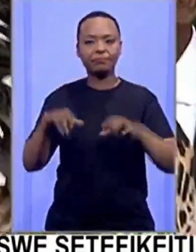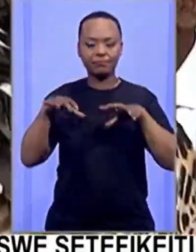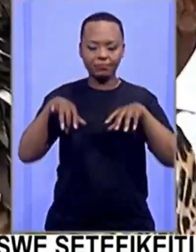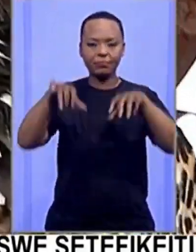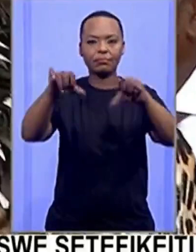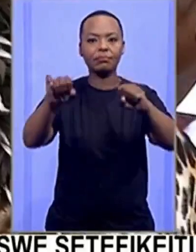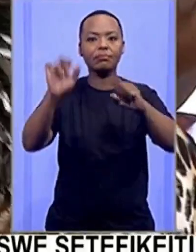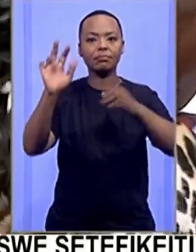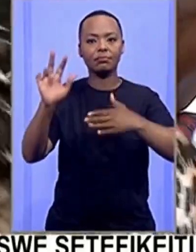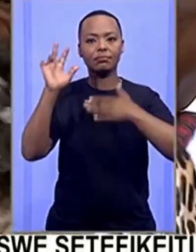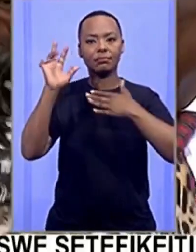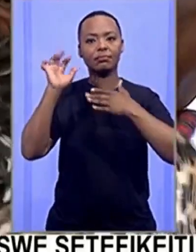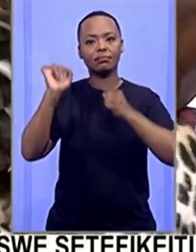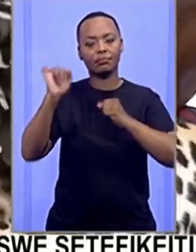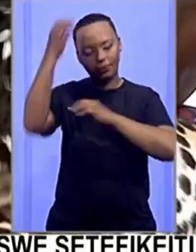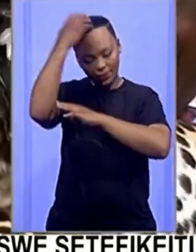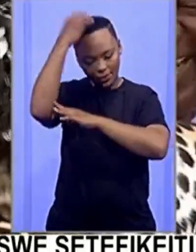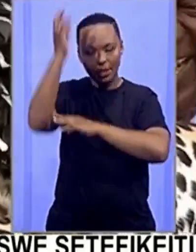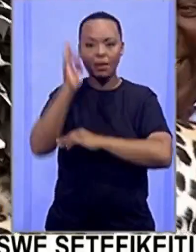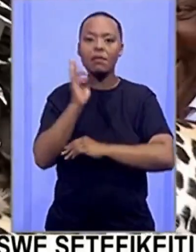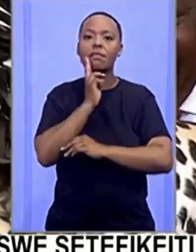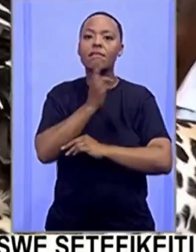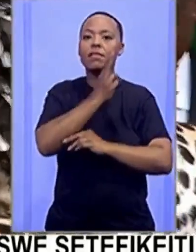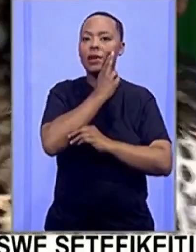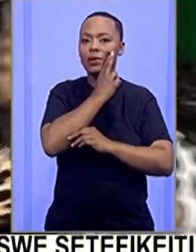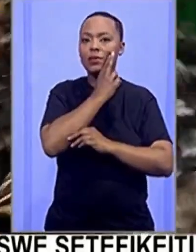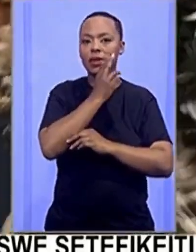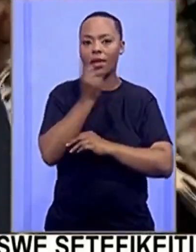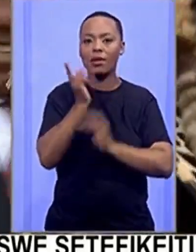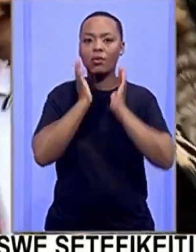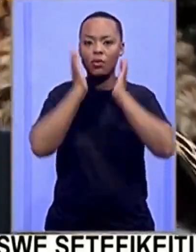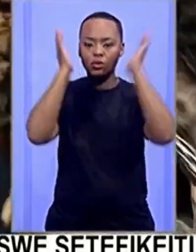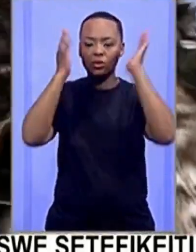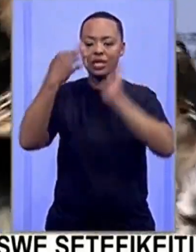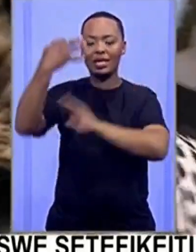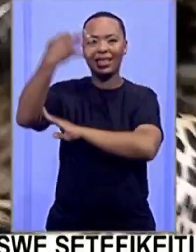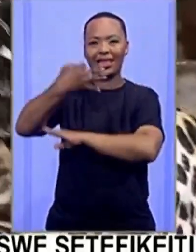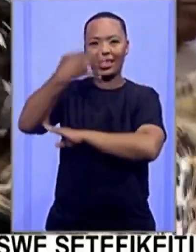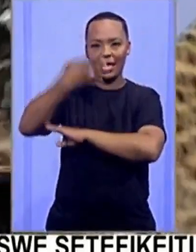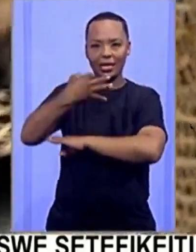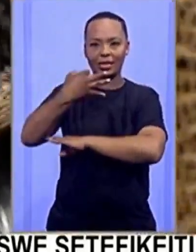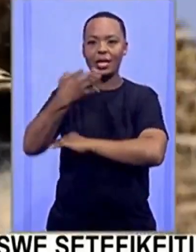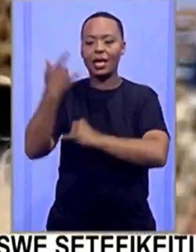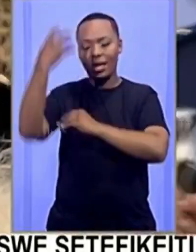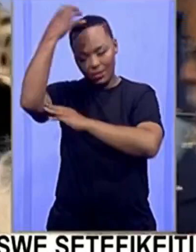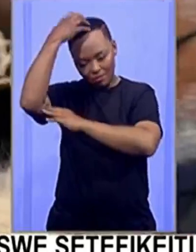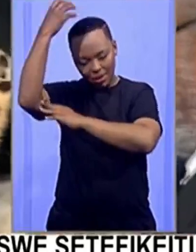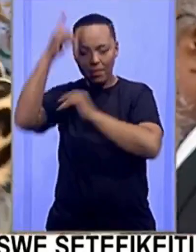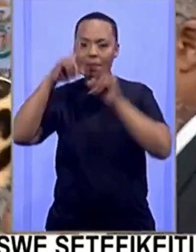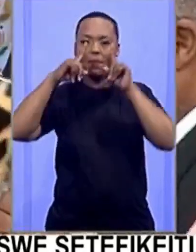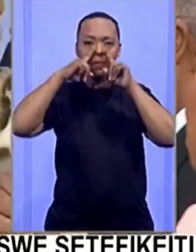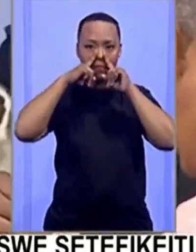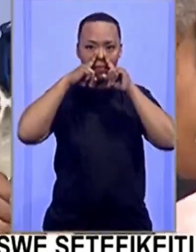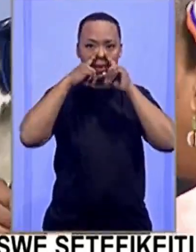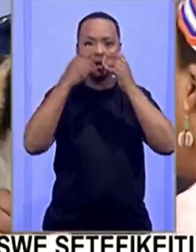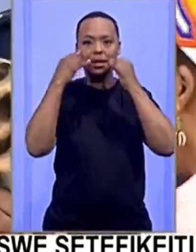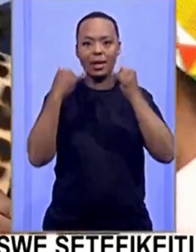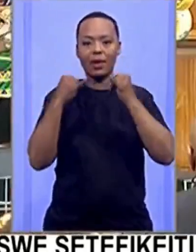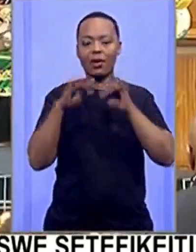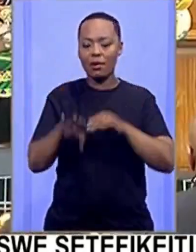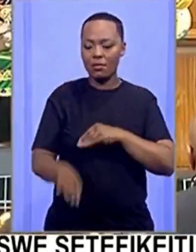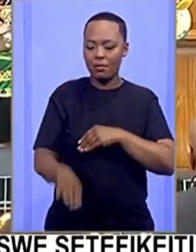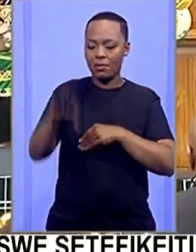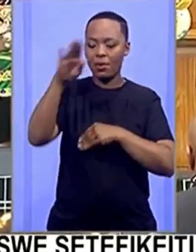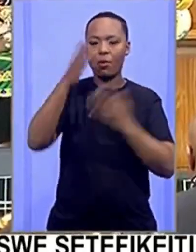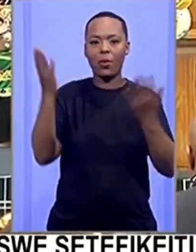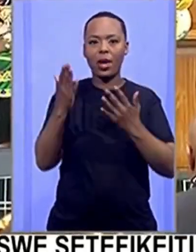segosi malomagwe e leng Kgosi Mswati wa boraro Kgosi Misuzulu o ntse dingwaga tsa gagwe tsa bongwana kwa